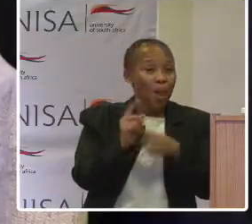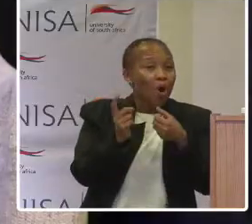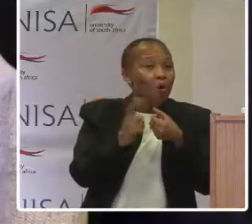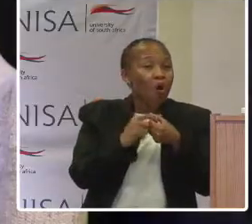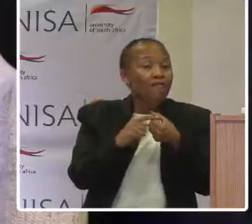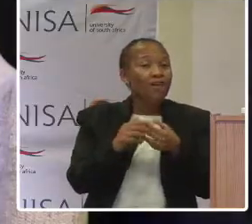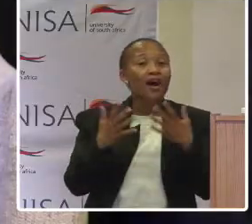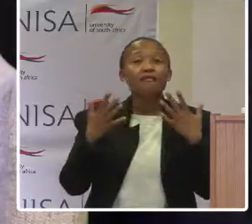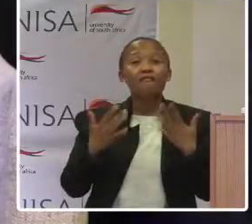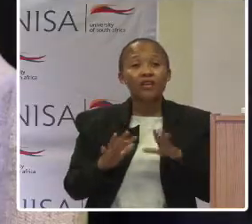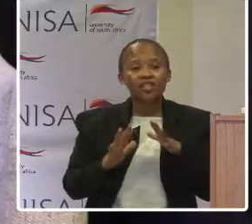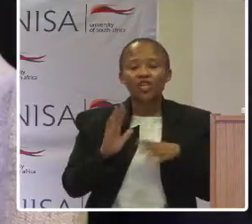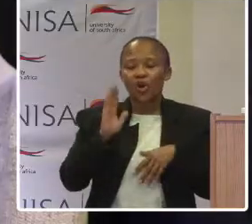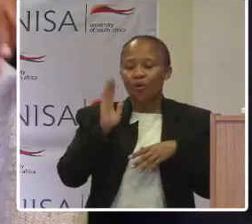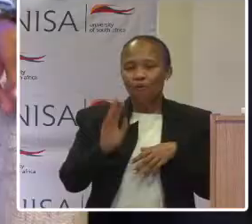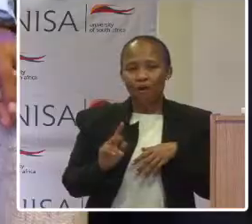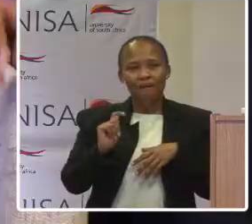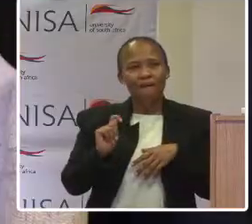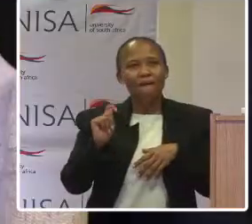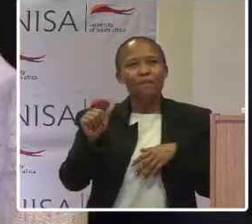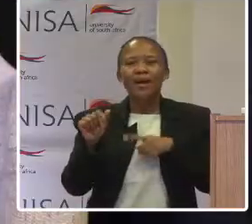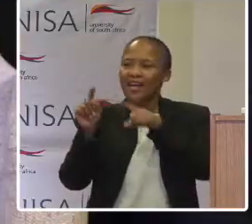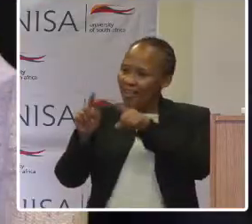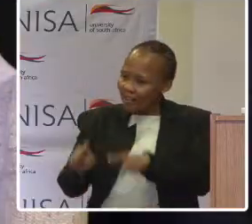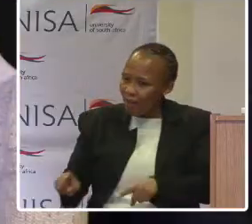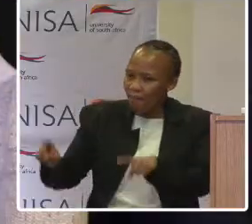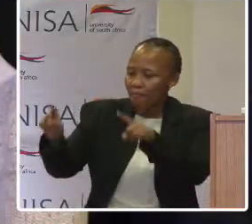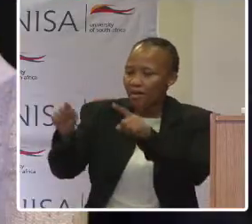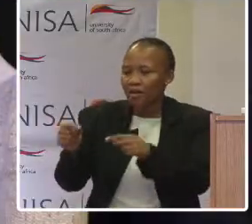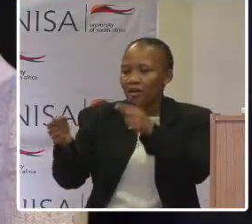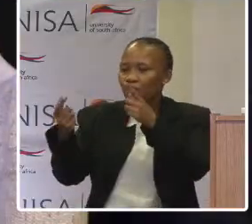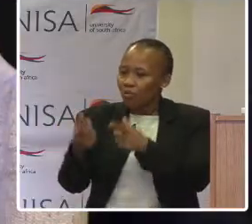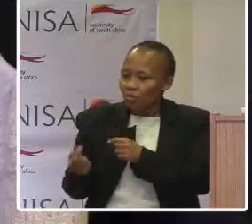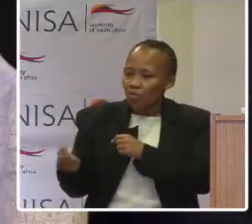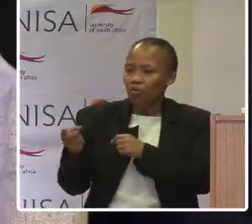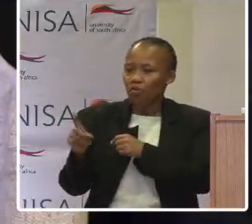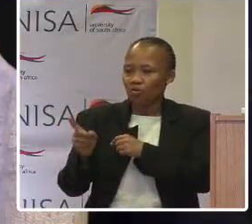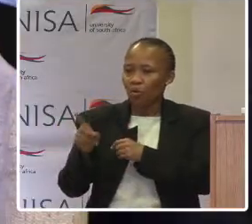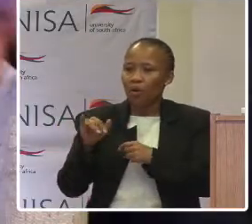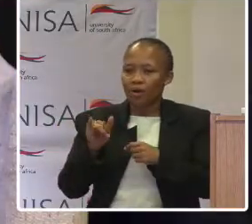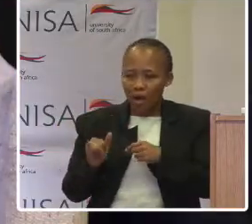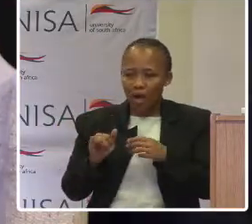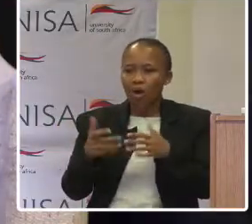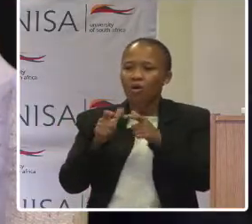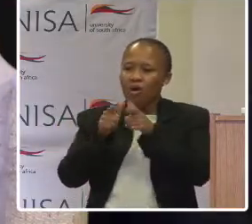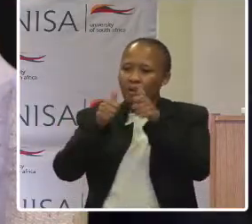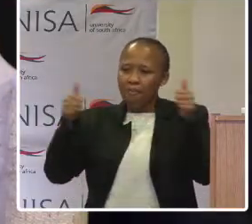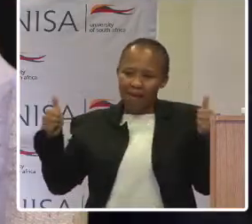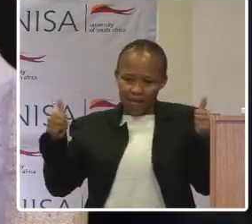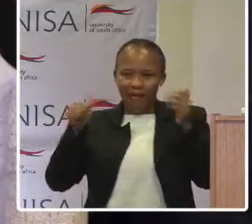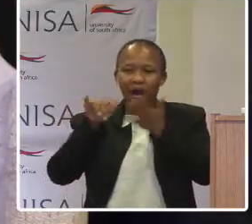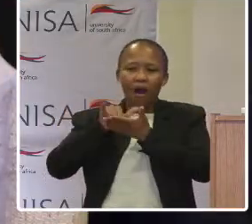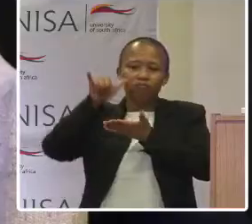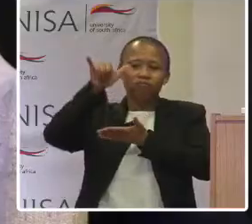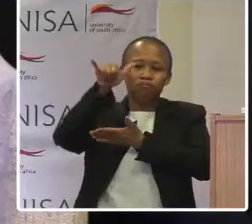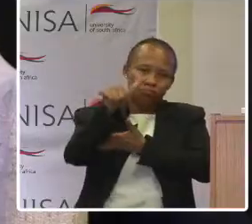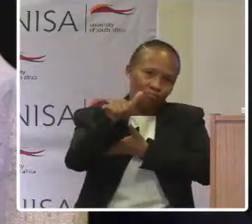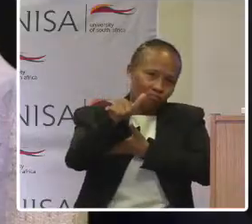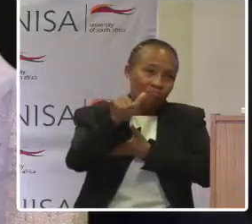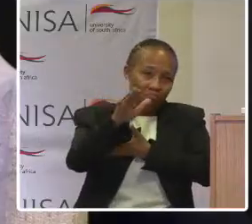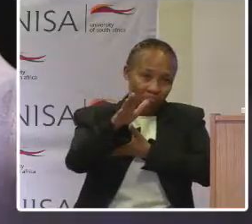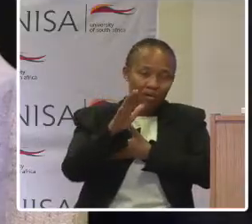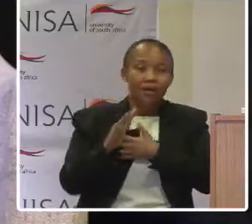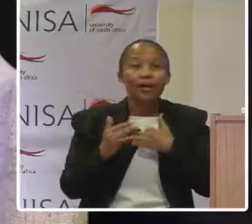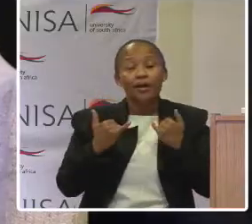to pay them to do a rating on your Boeing or Airbus or whatever aircraft that you are operating. And then